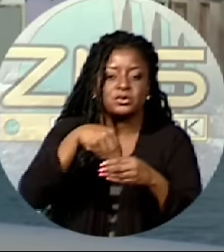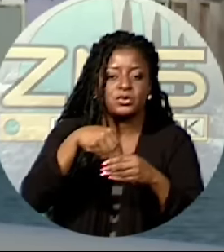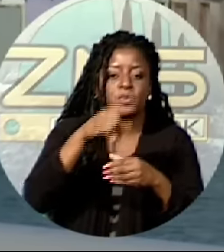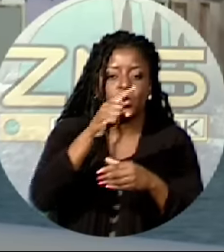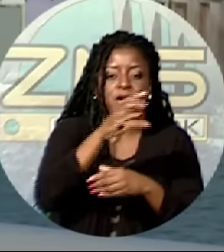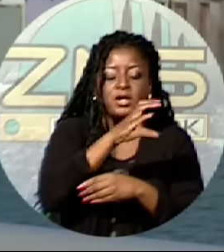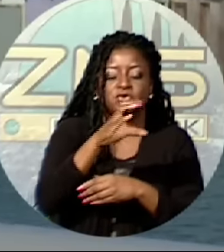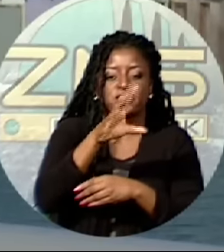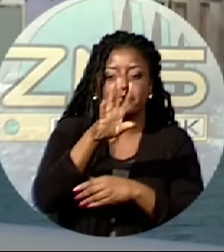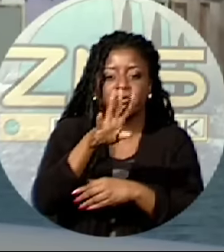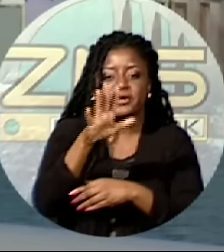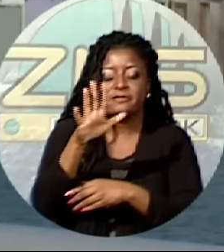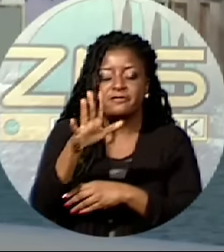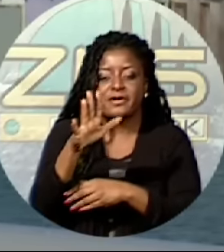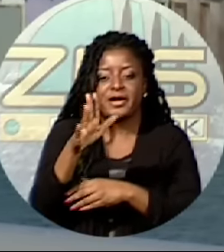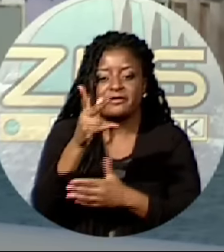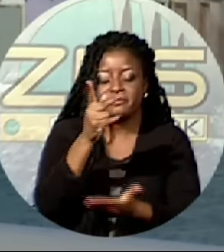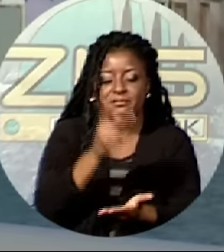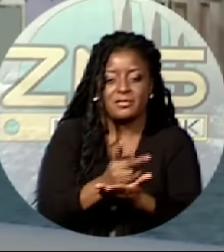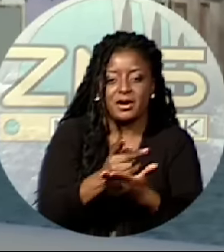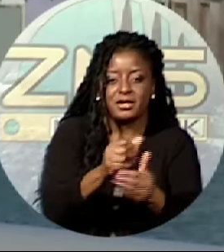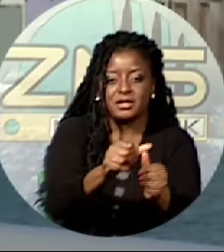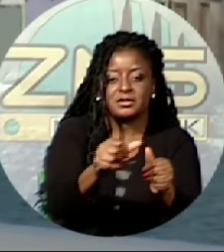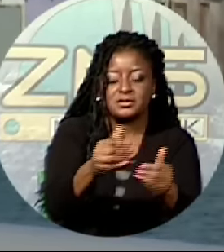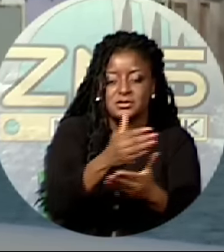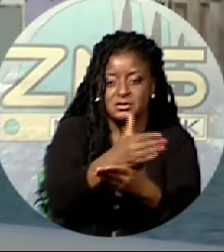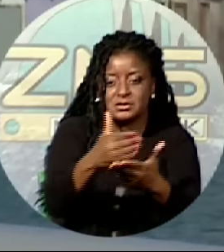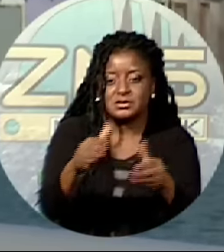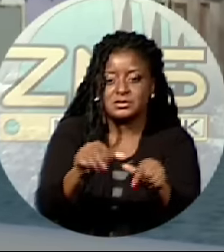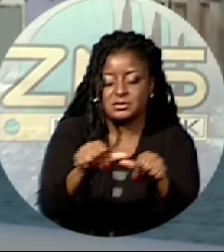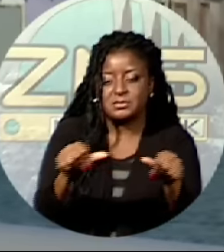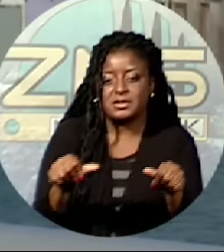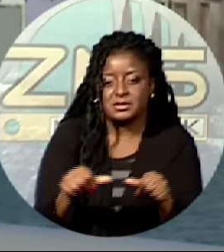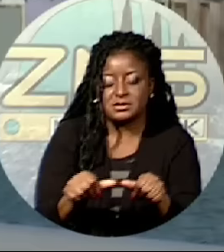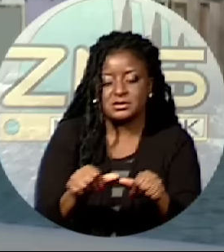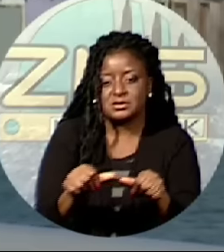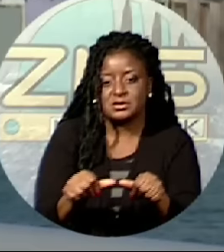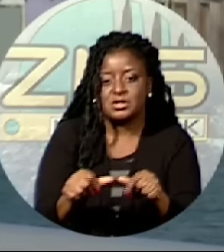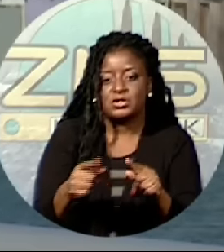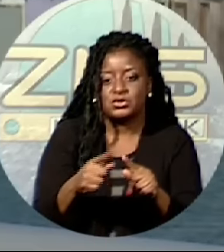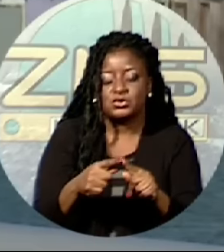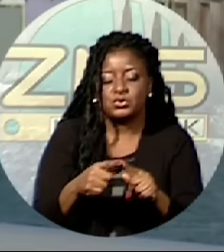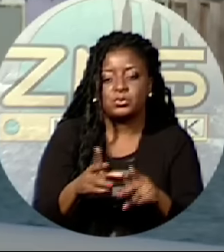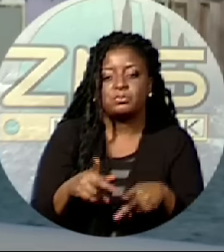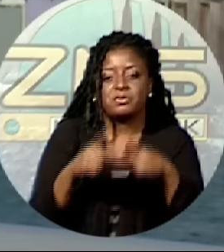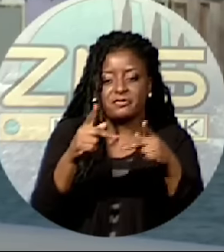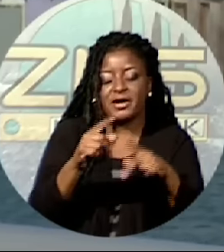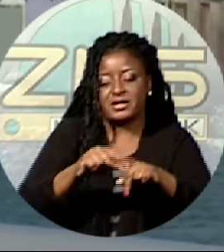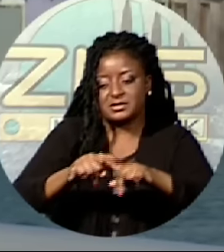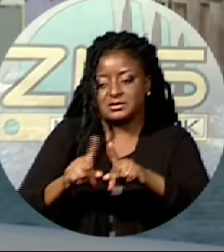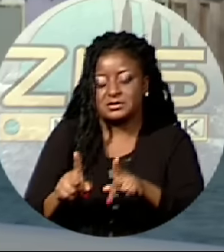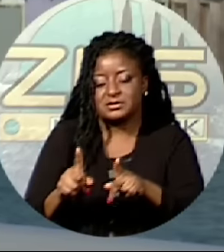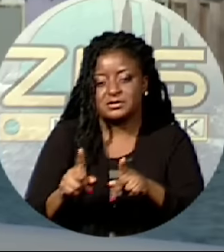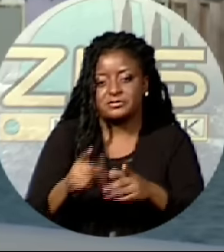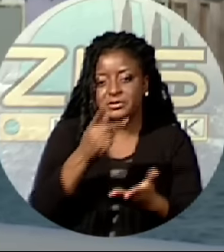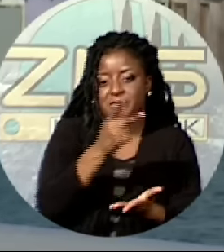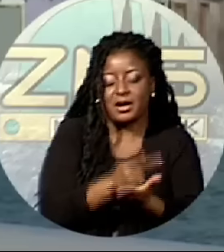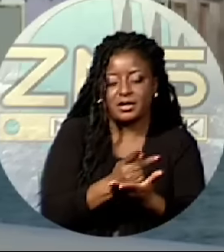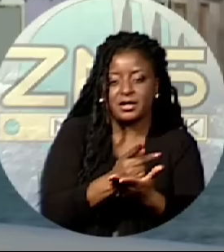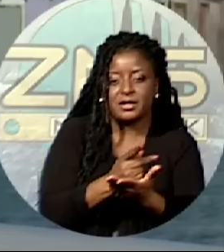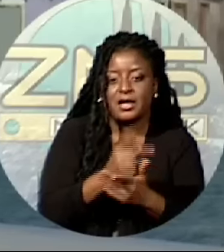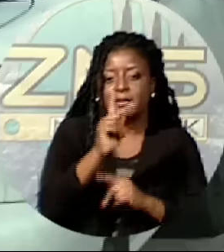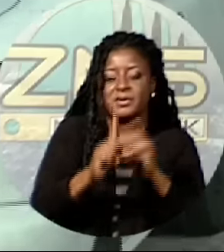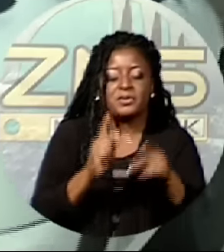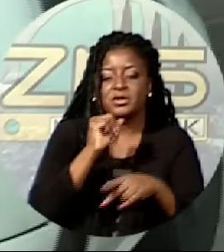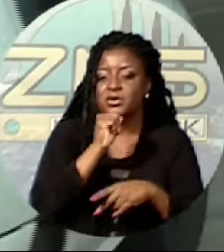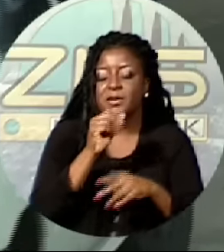145 slips. These slips are created to provide alternative parking whereby once the project is completed, persons will no